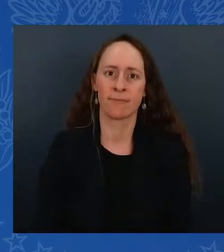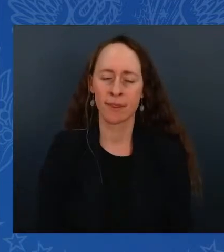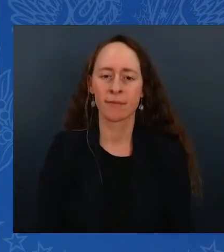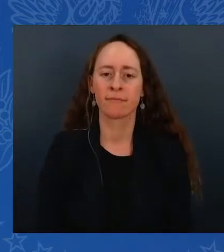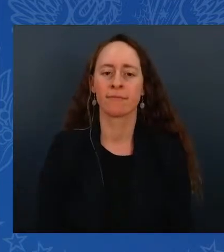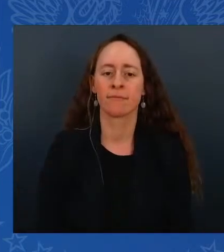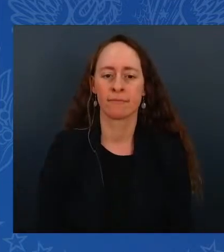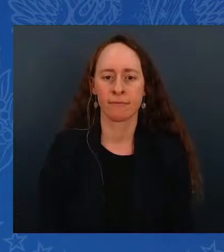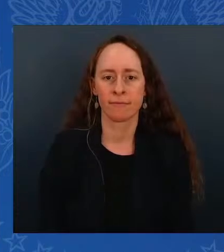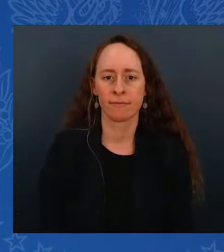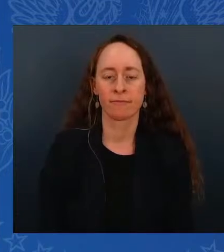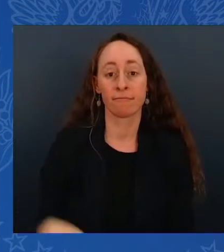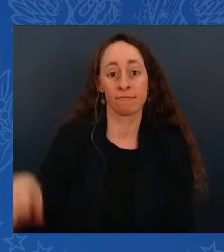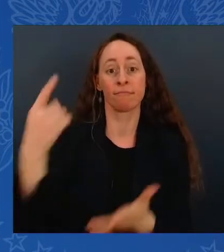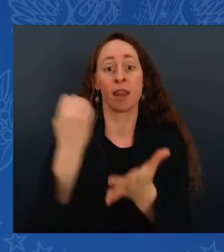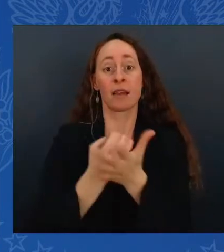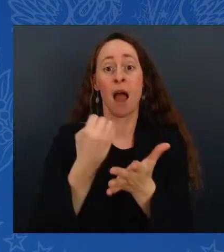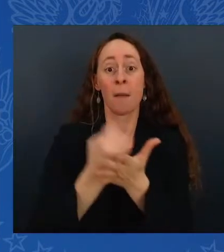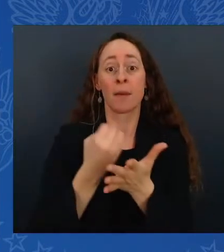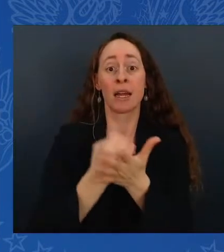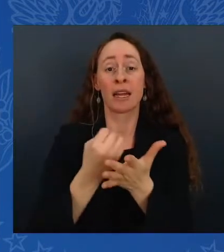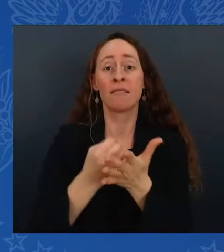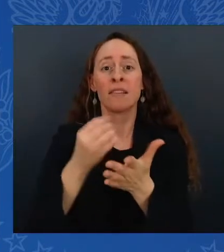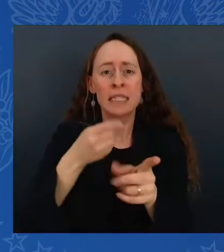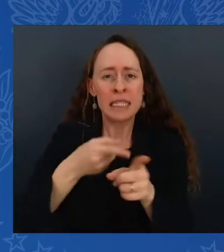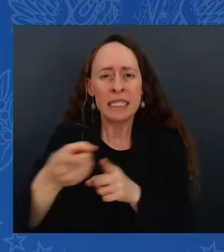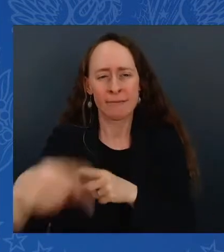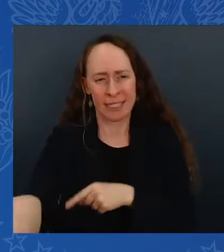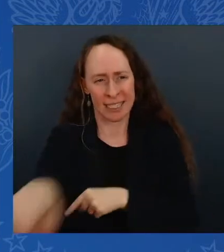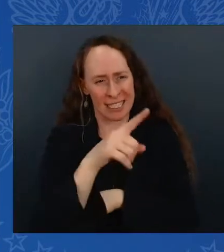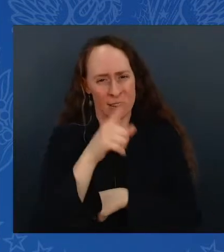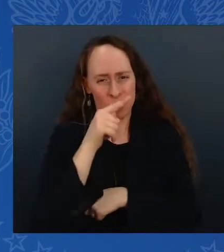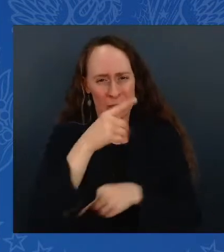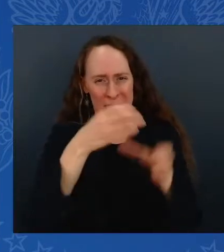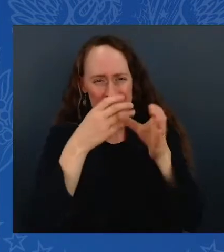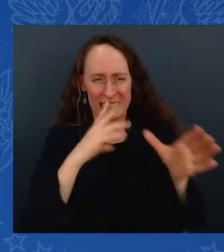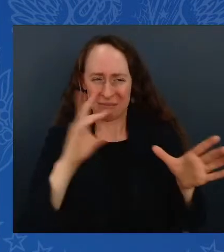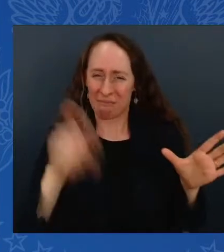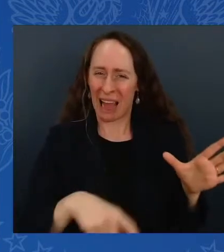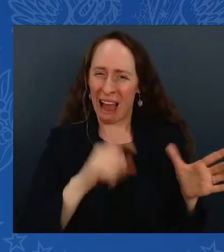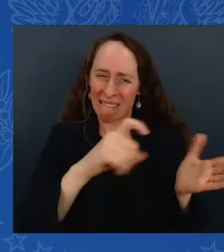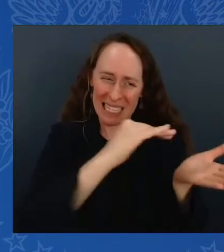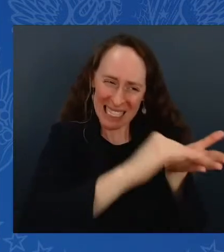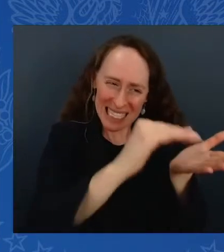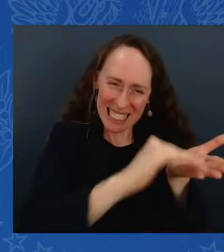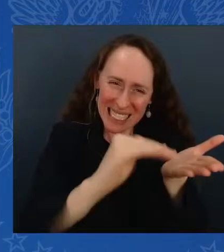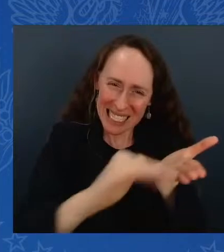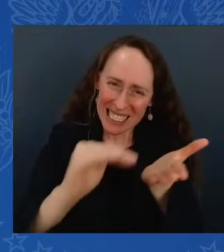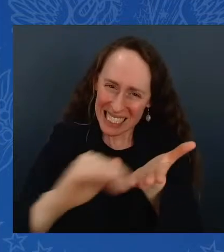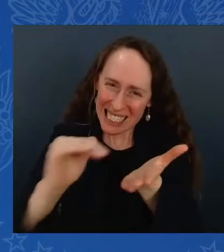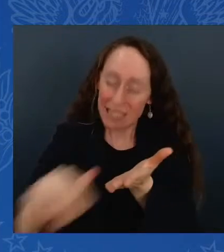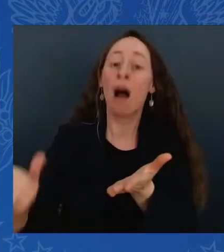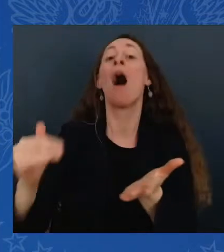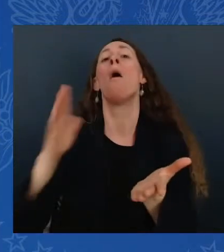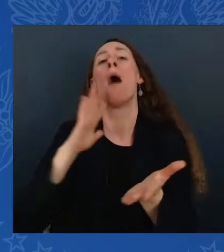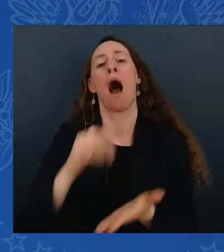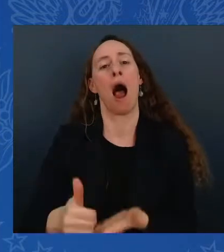was even a major financial news headline, which I'll not reference, saying, 100% chance of recession in 2023.